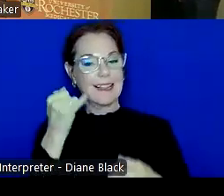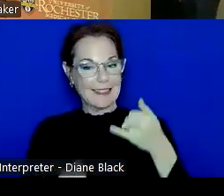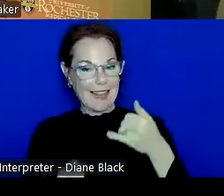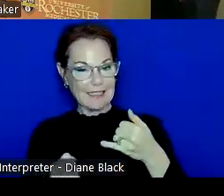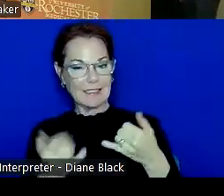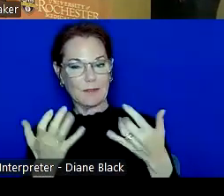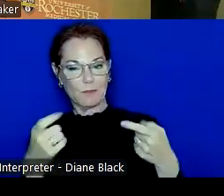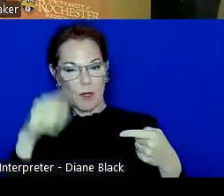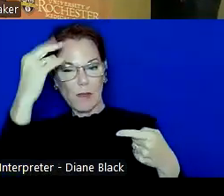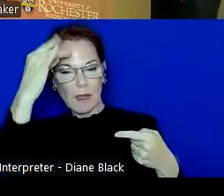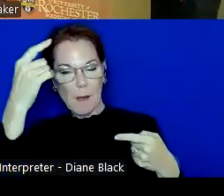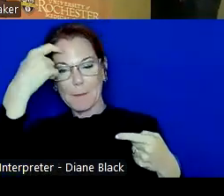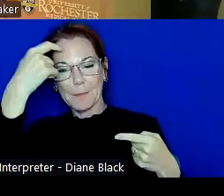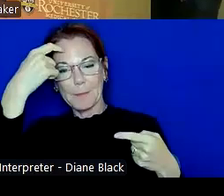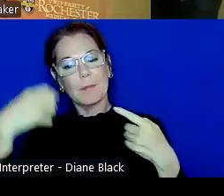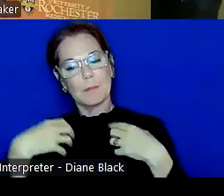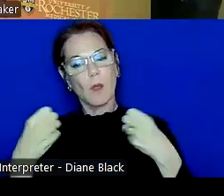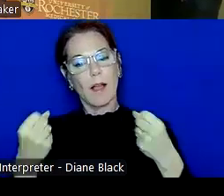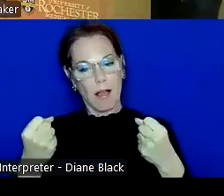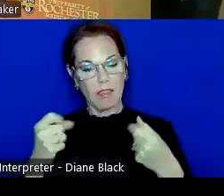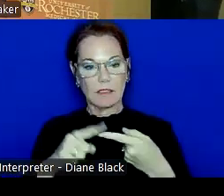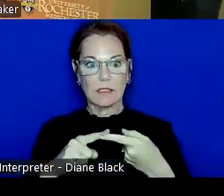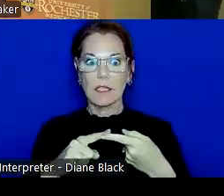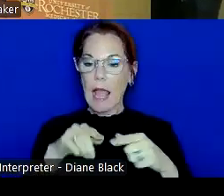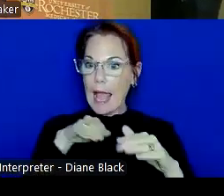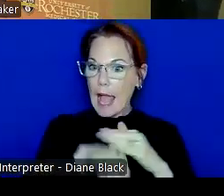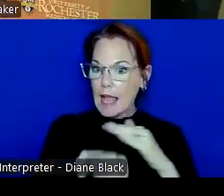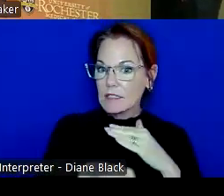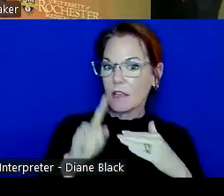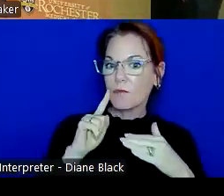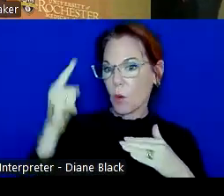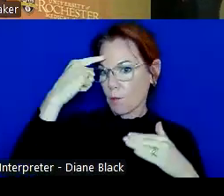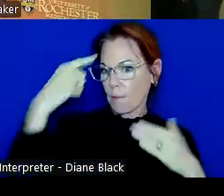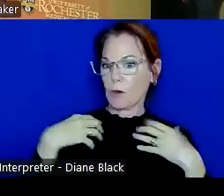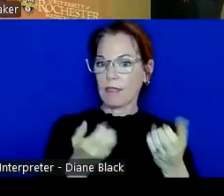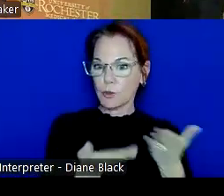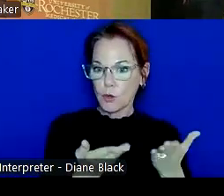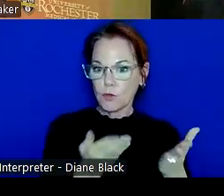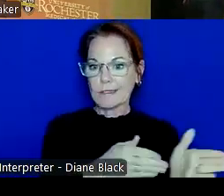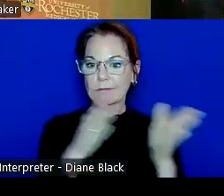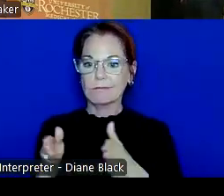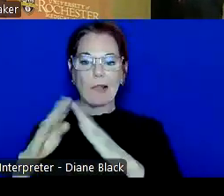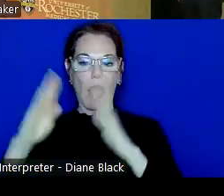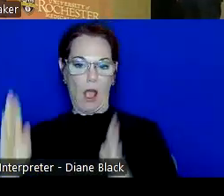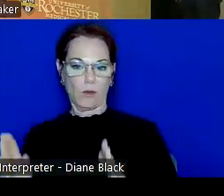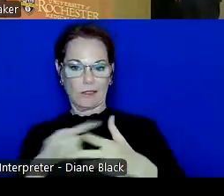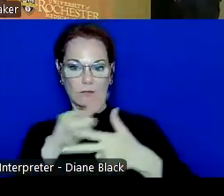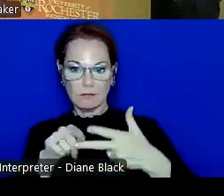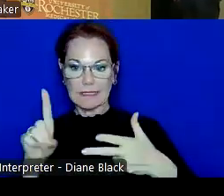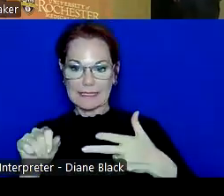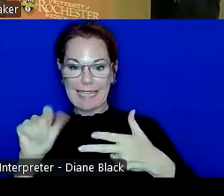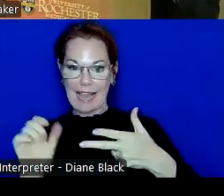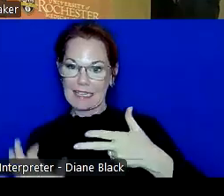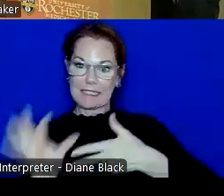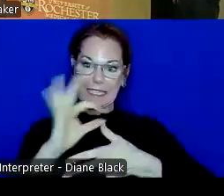about mental health, access to mental health services, and housing, and how all of that data is connected because